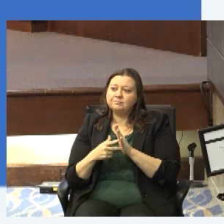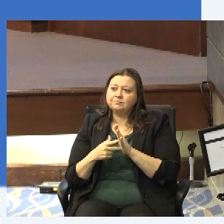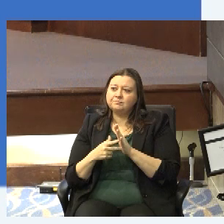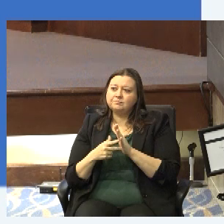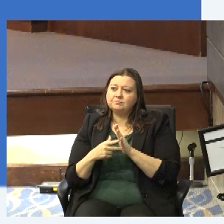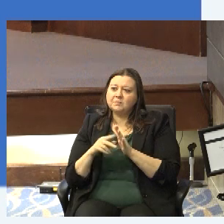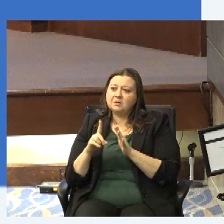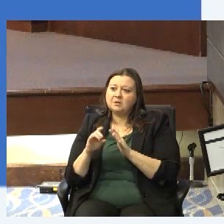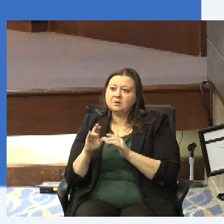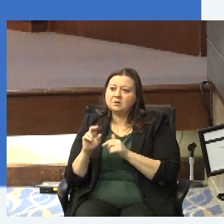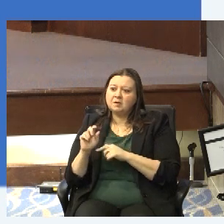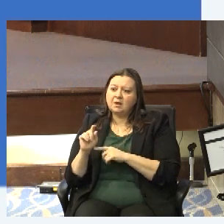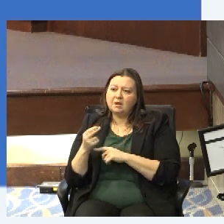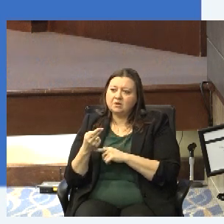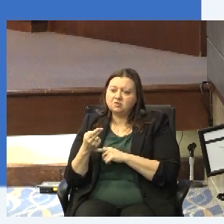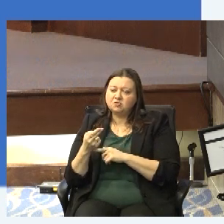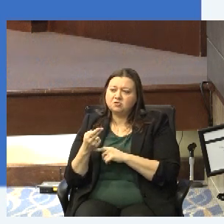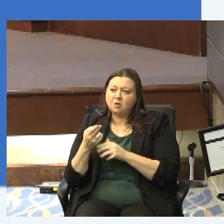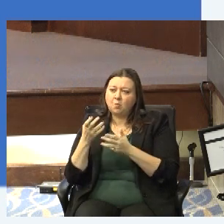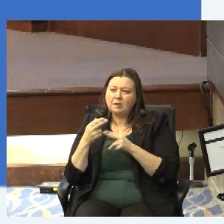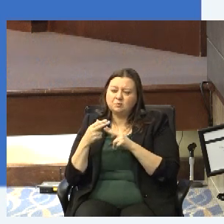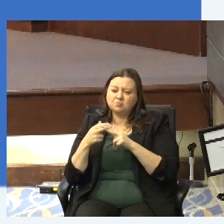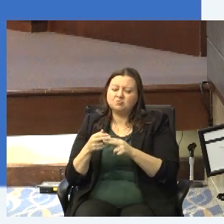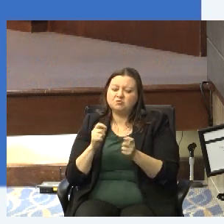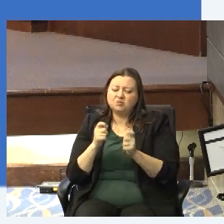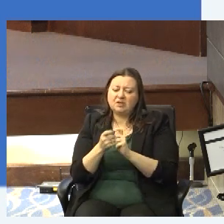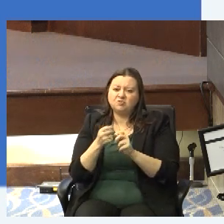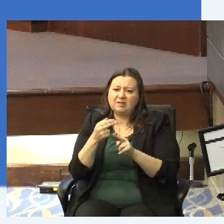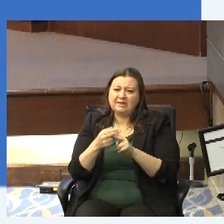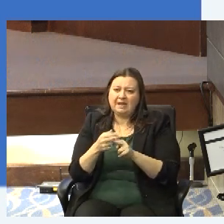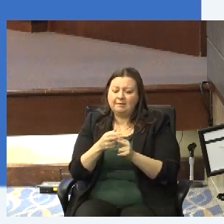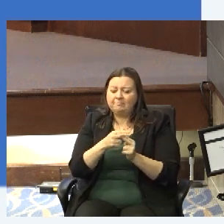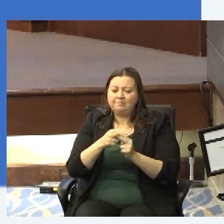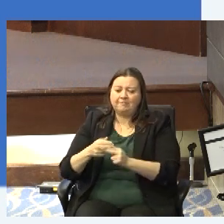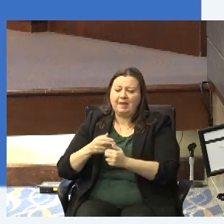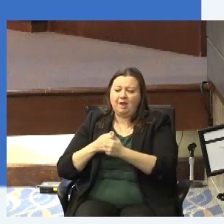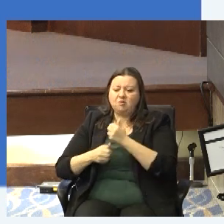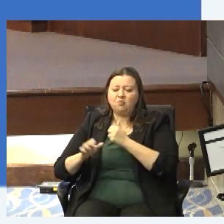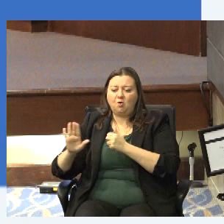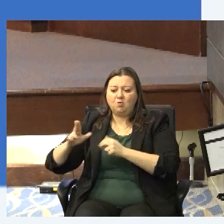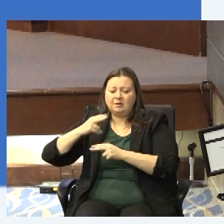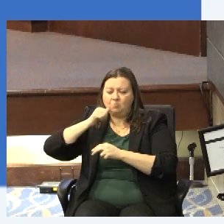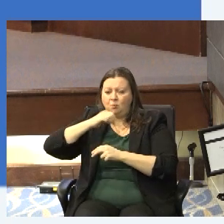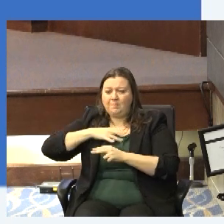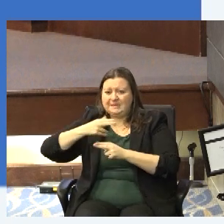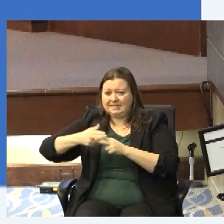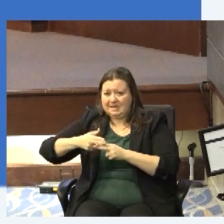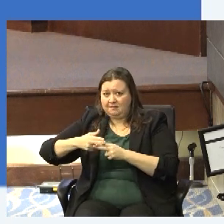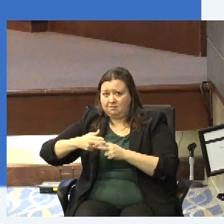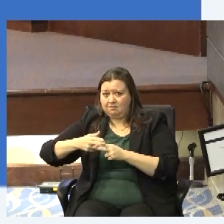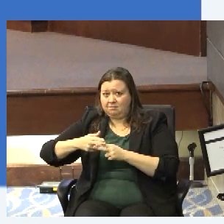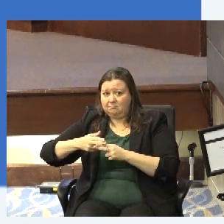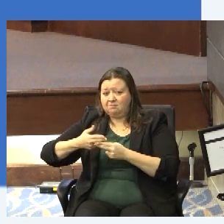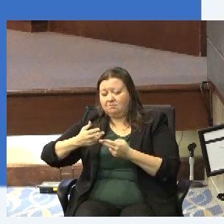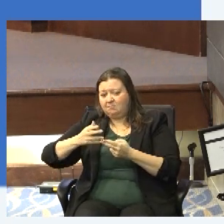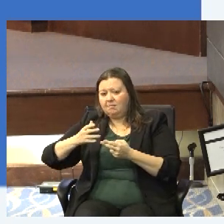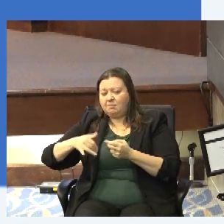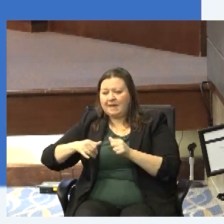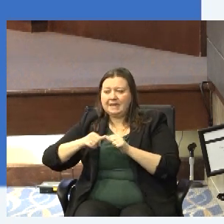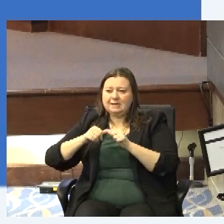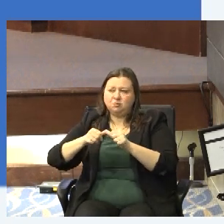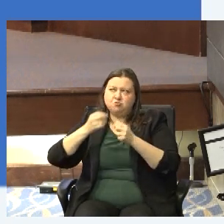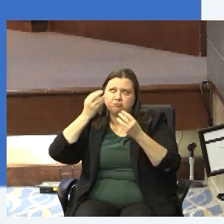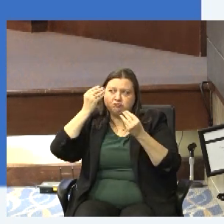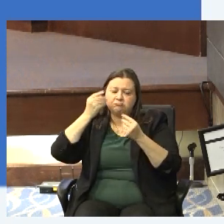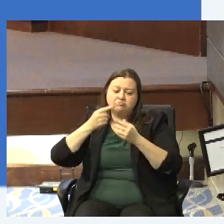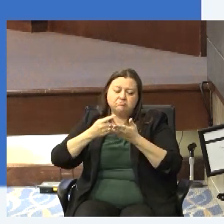Dutch to just name the hospital after her. So as that is to be discussed,